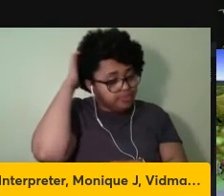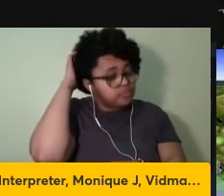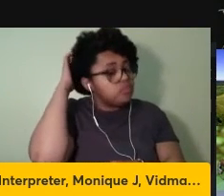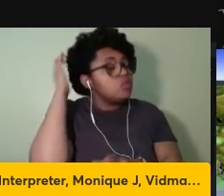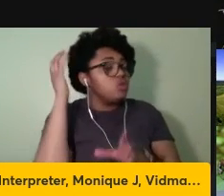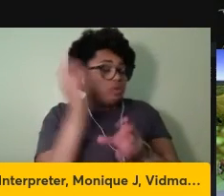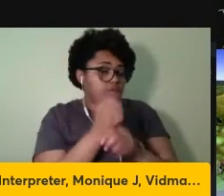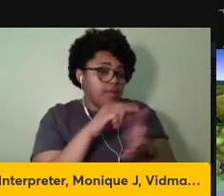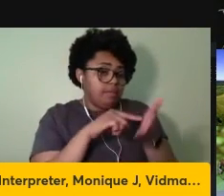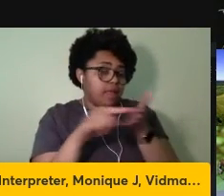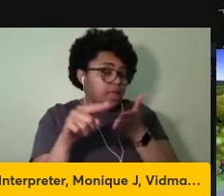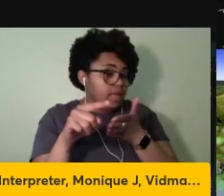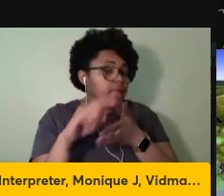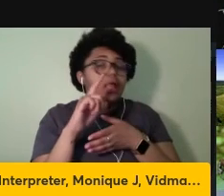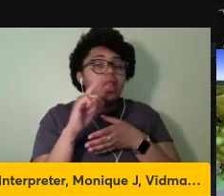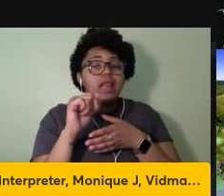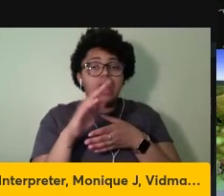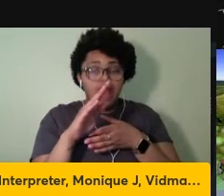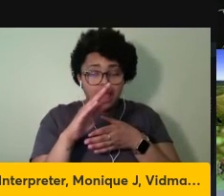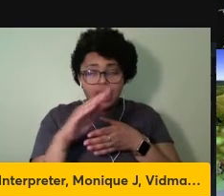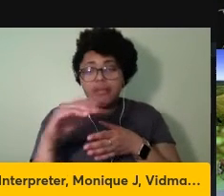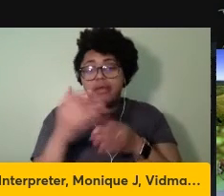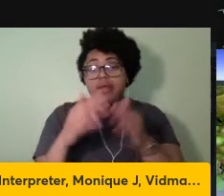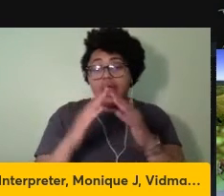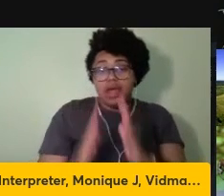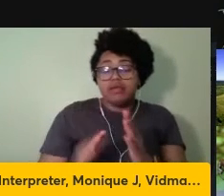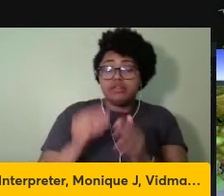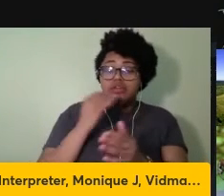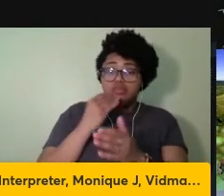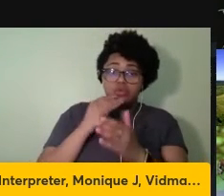and meals are covered as well.